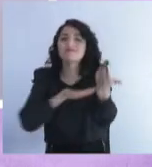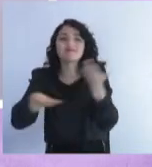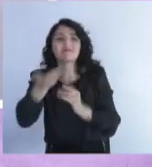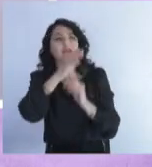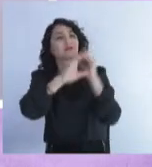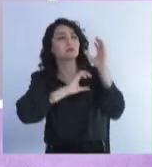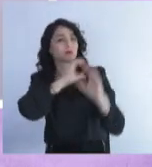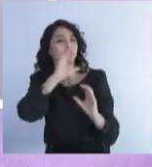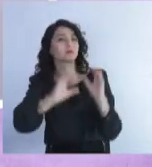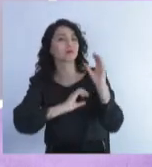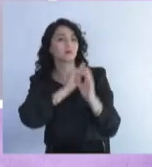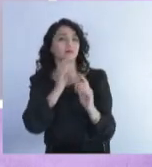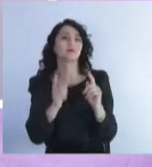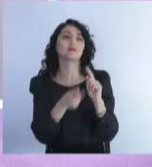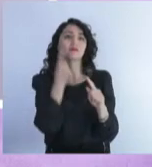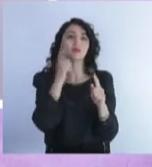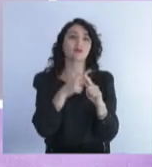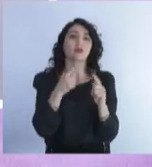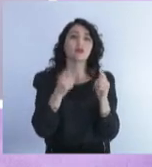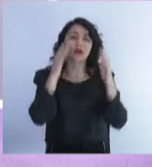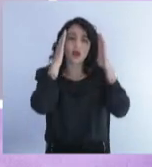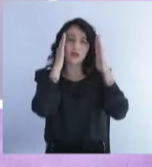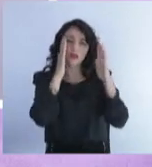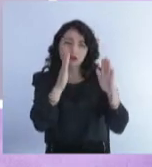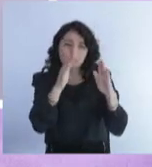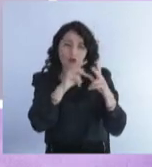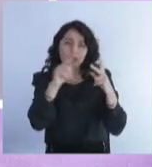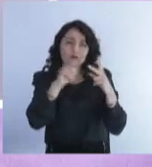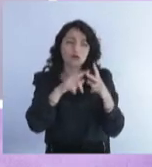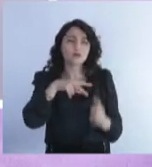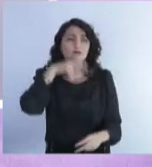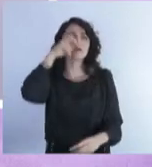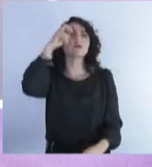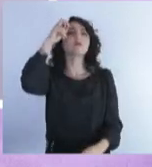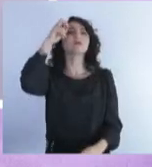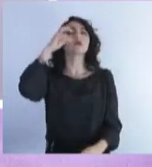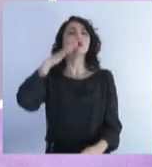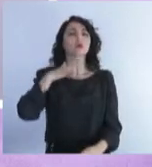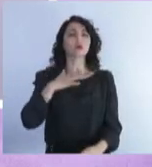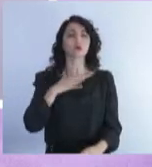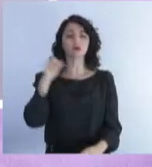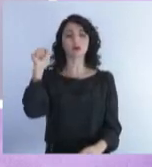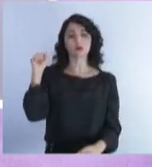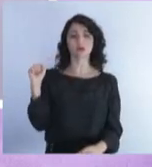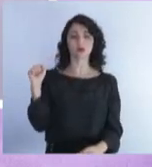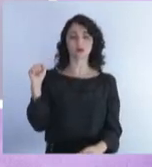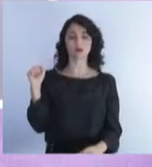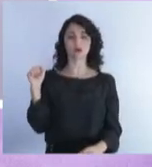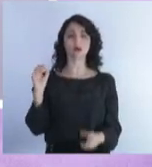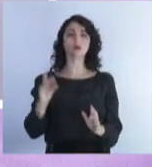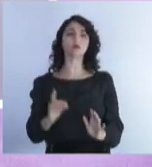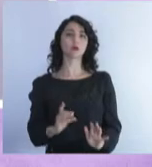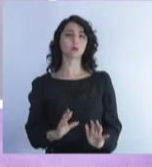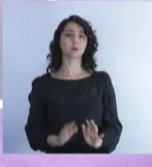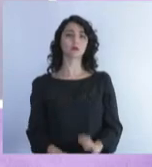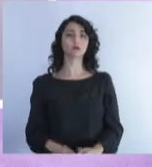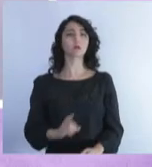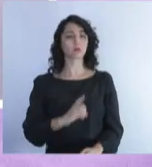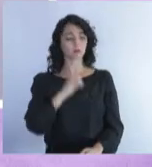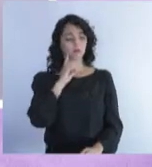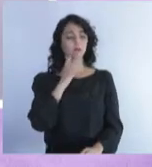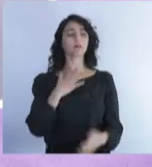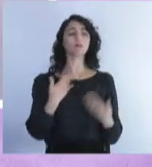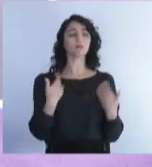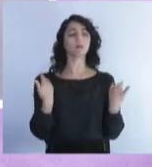by, as we did with a mindfulness of the breath, sit up in a dignified but relaxed pose